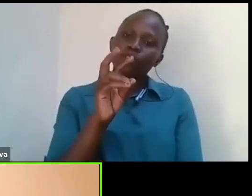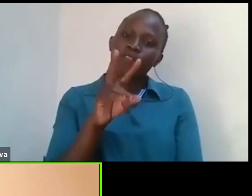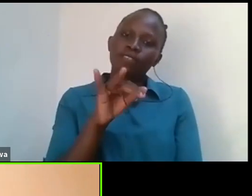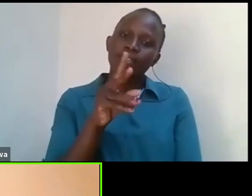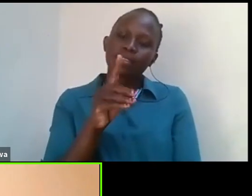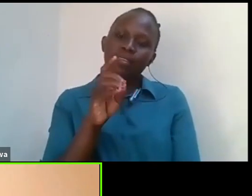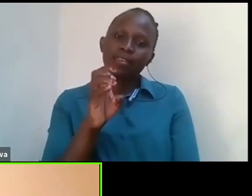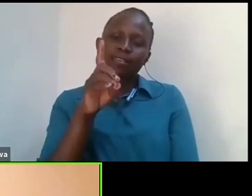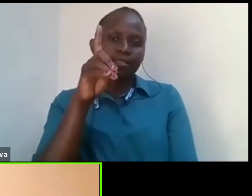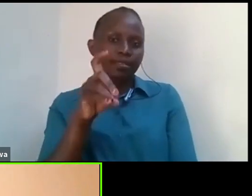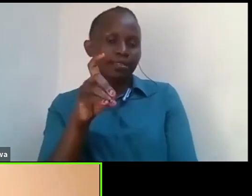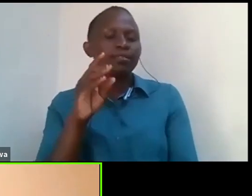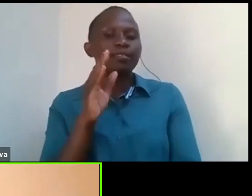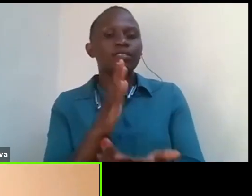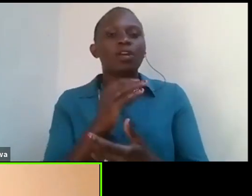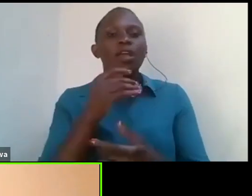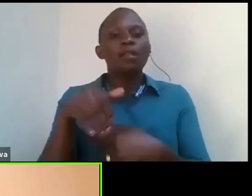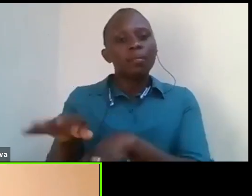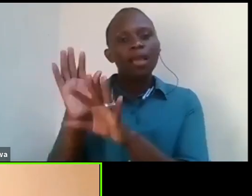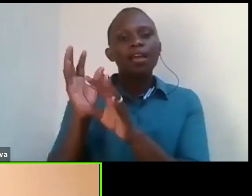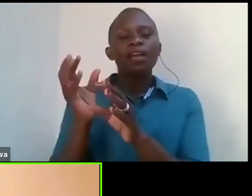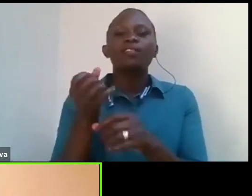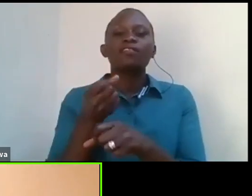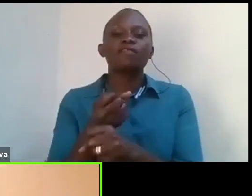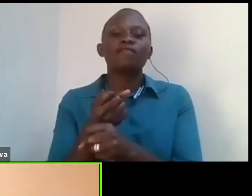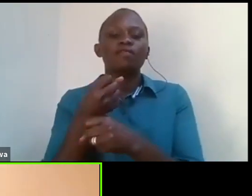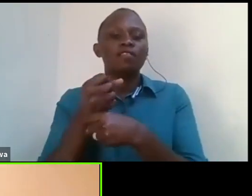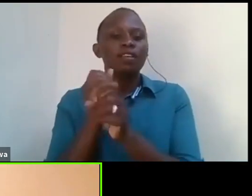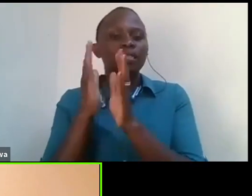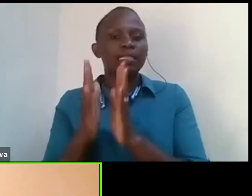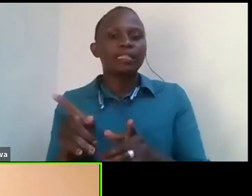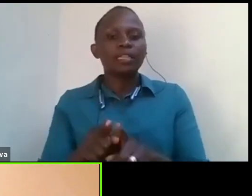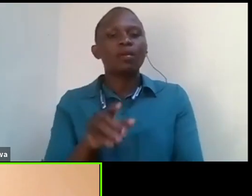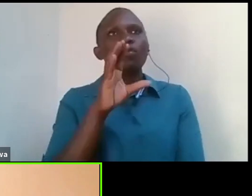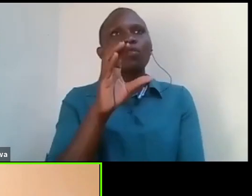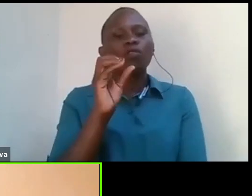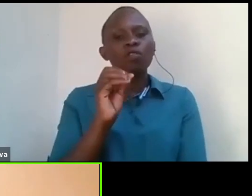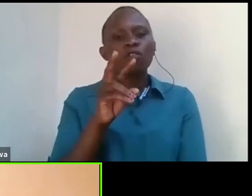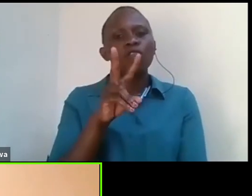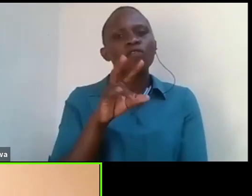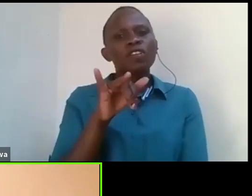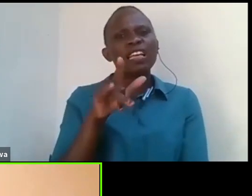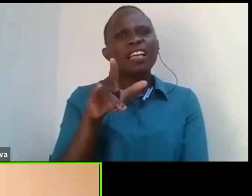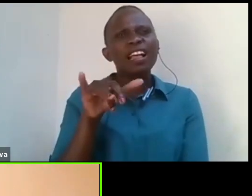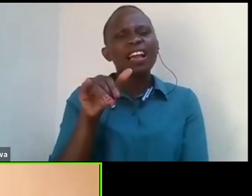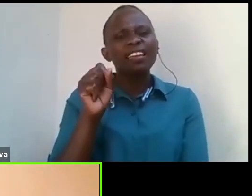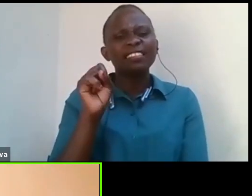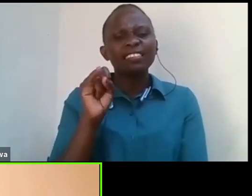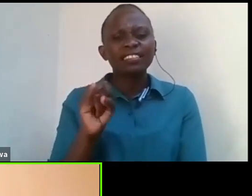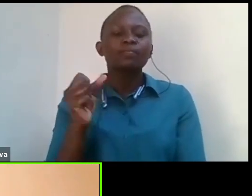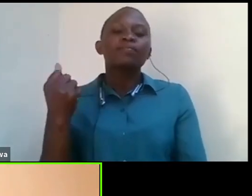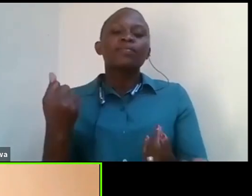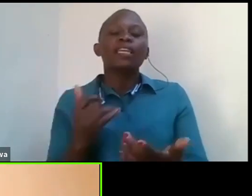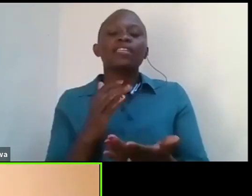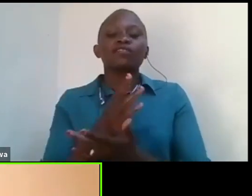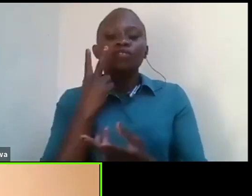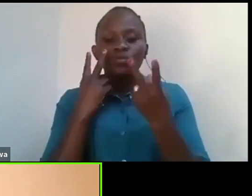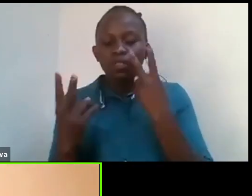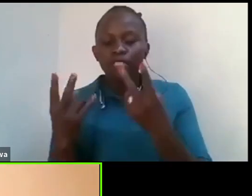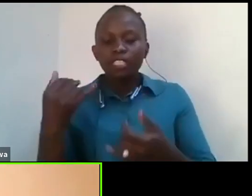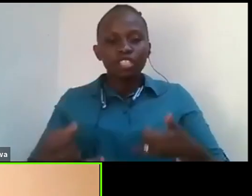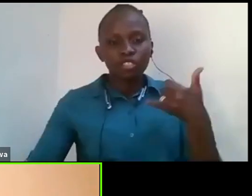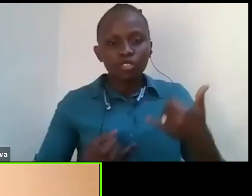and its inventor. We've also been talking about COVID-lice, the one from Gulu University. If you've been watching the news, you should have come into